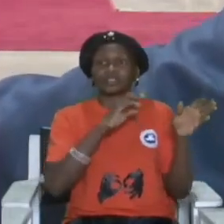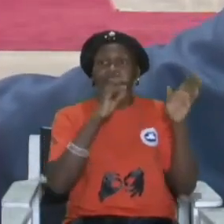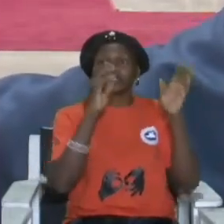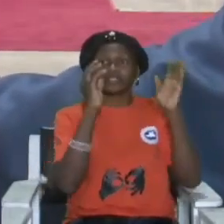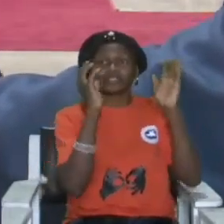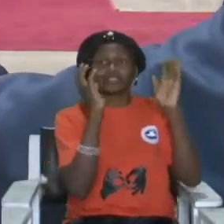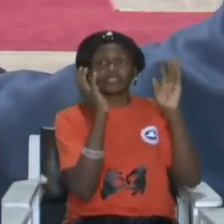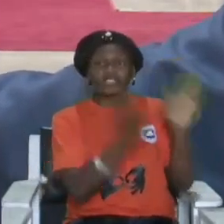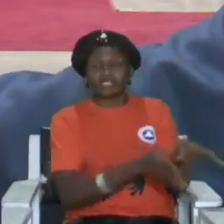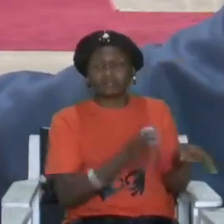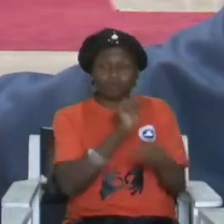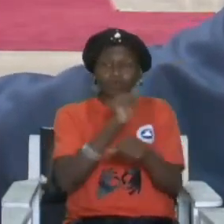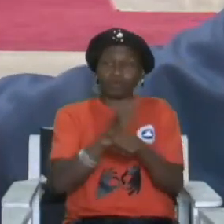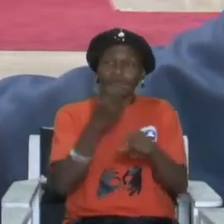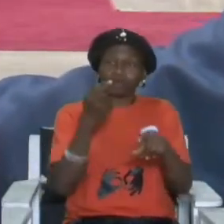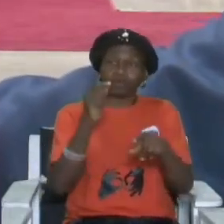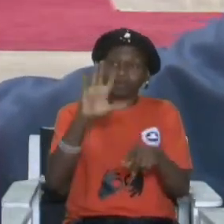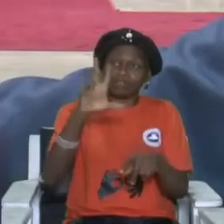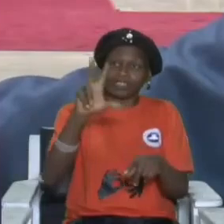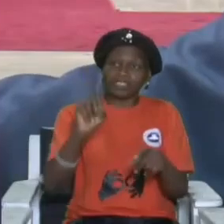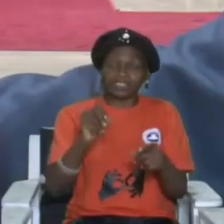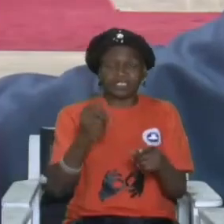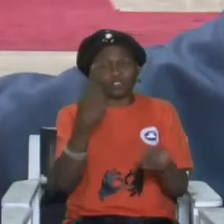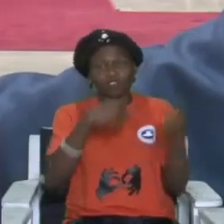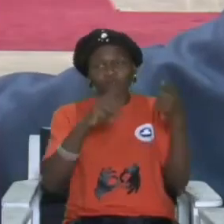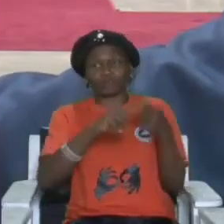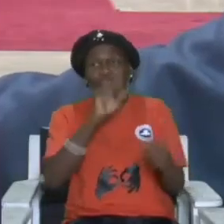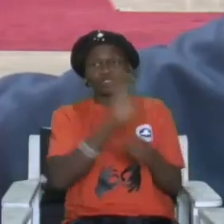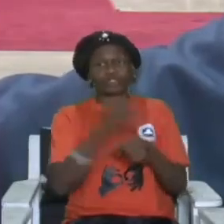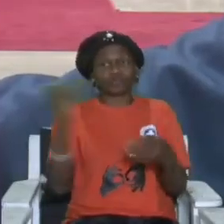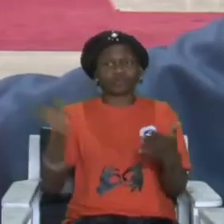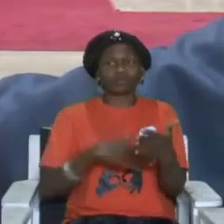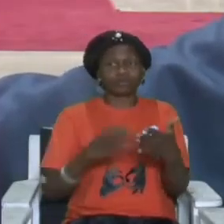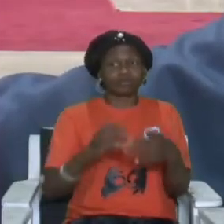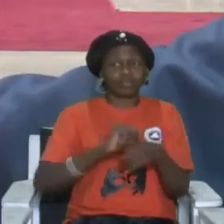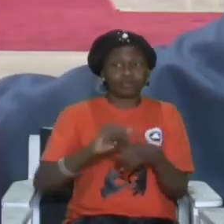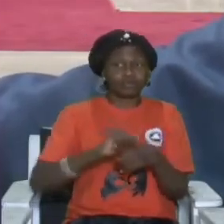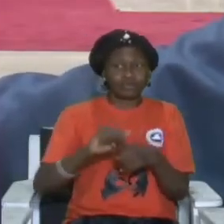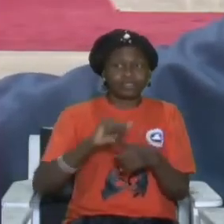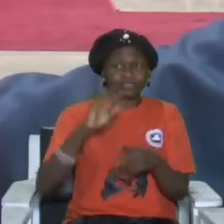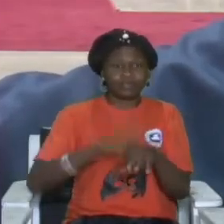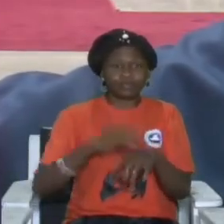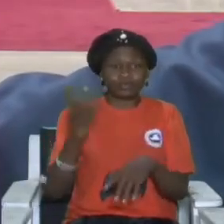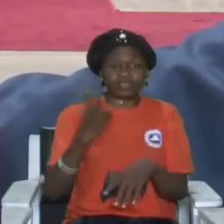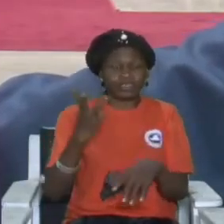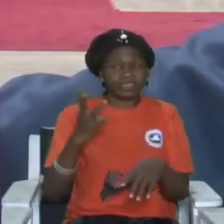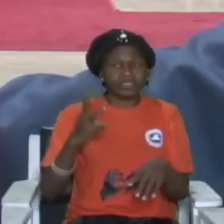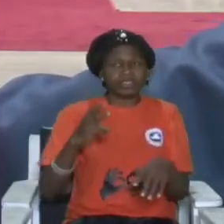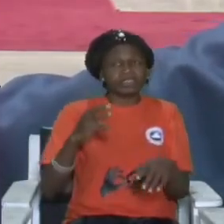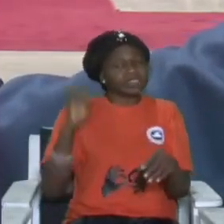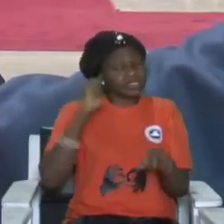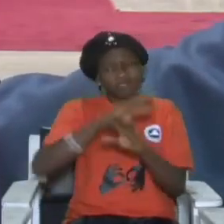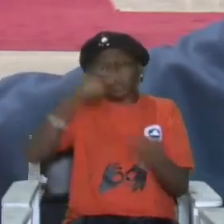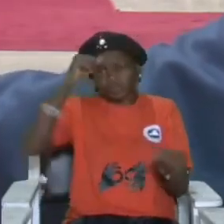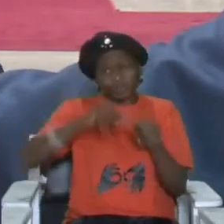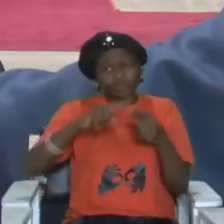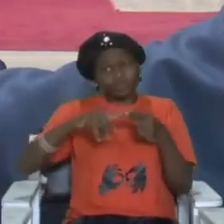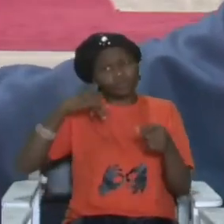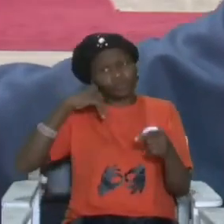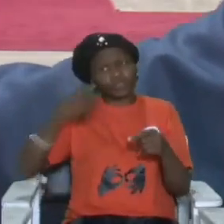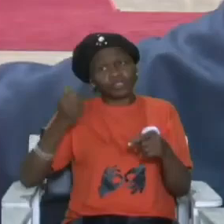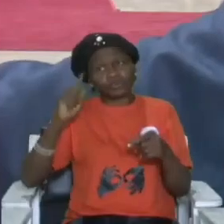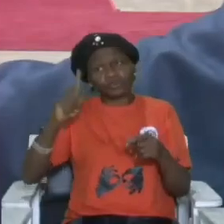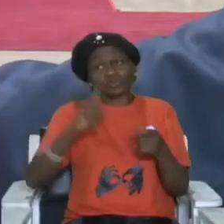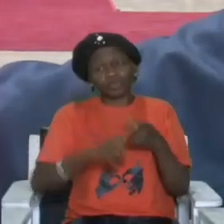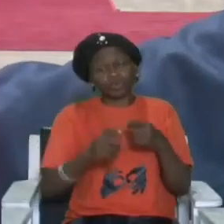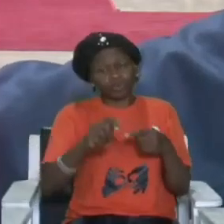preparing for Riaza on that Wednesday night. Unknown to me again, I didn't remember to even call anyone at home to help